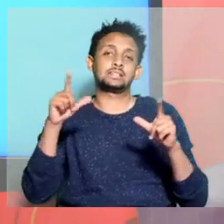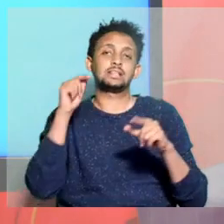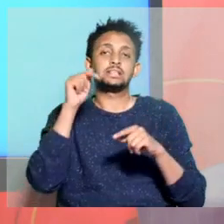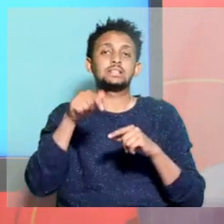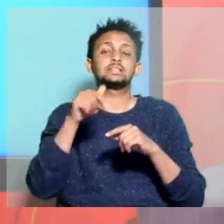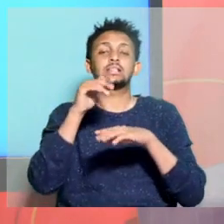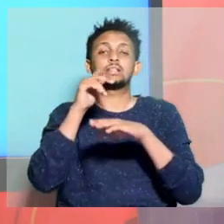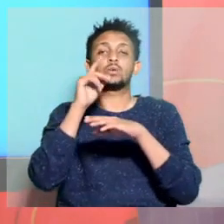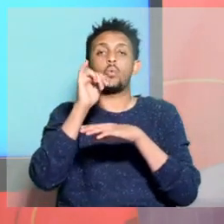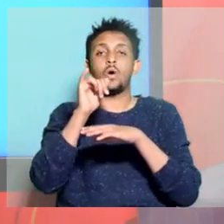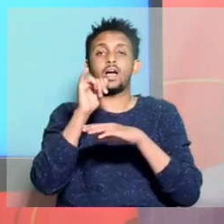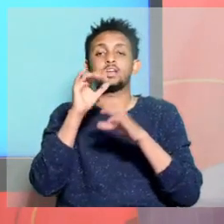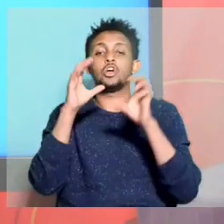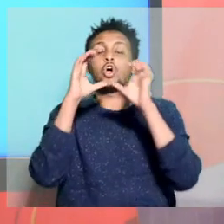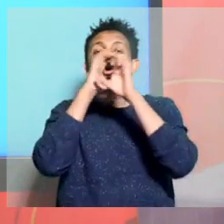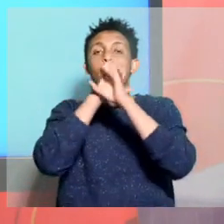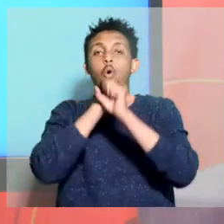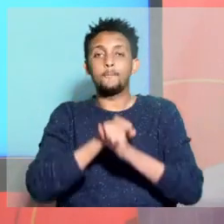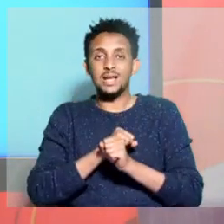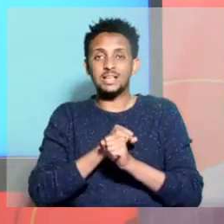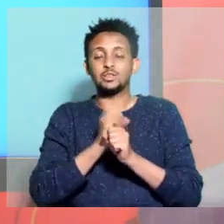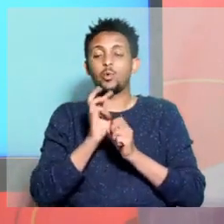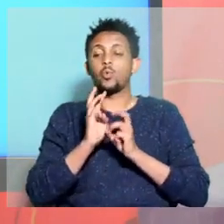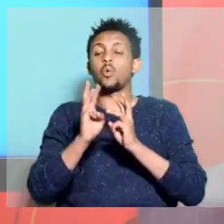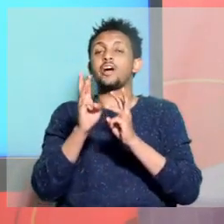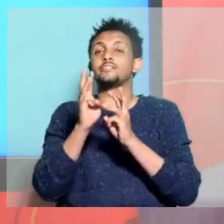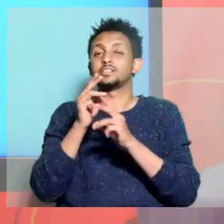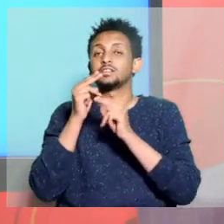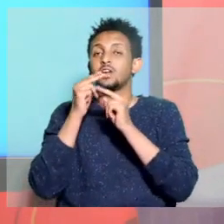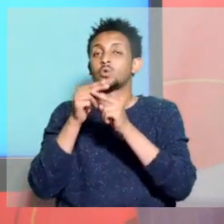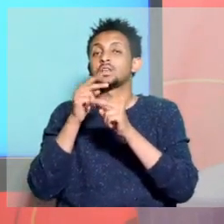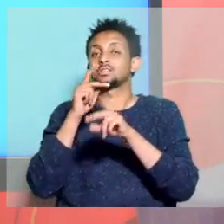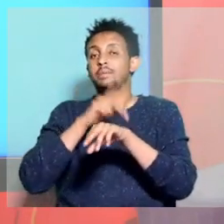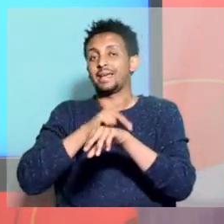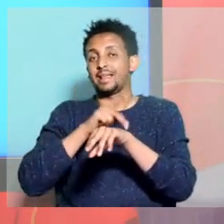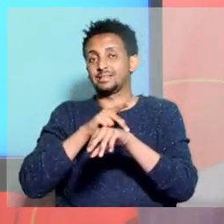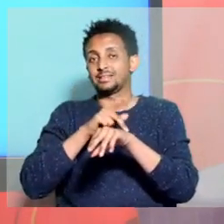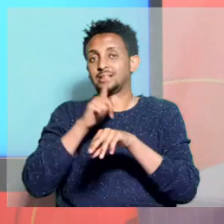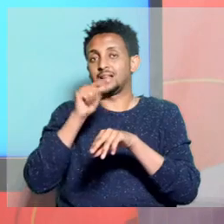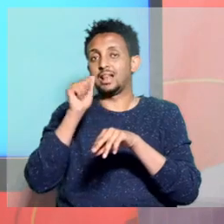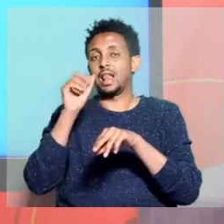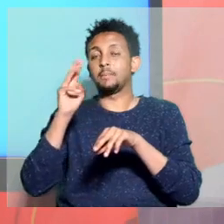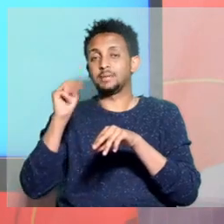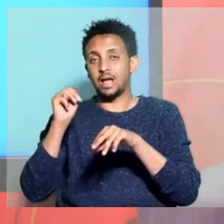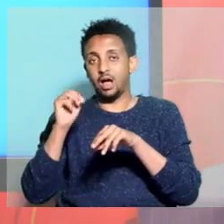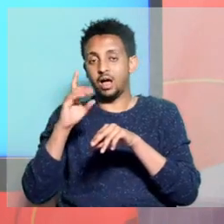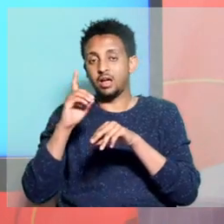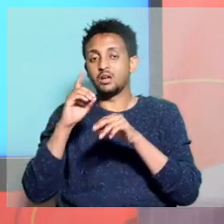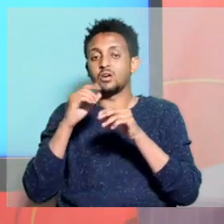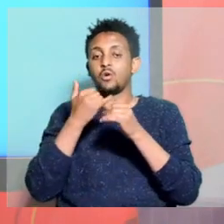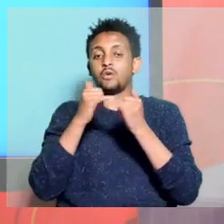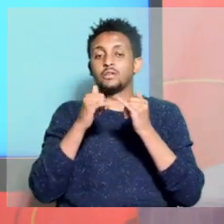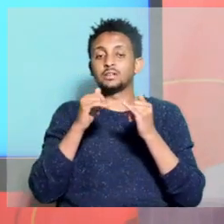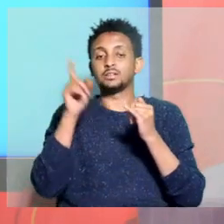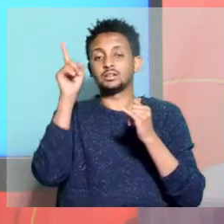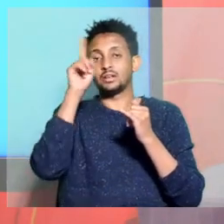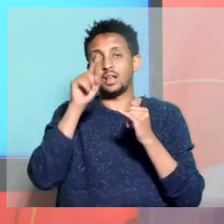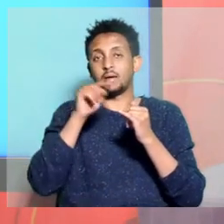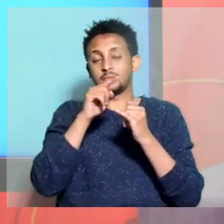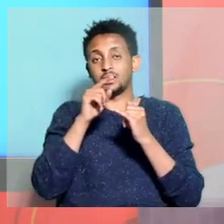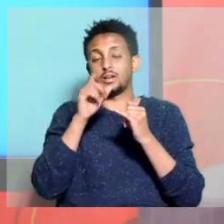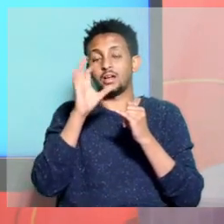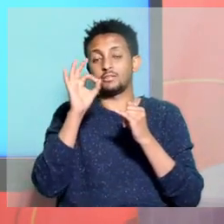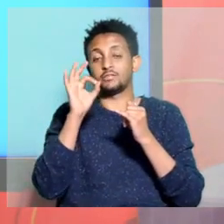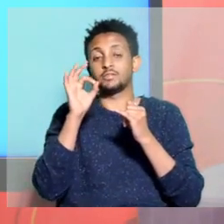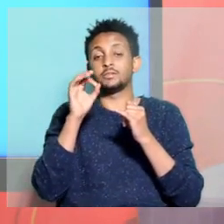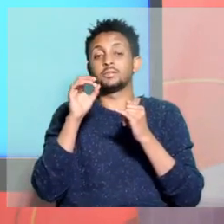time it took for one complete wave is known to be period. So lambda over period is known to be, or 1 over